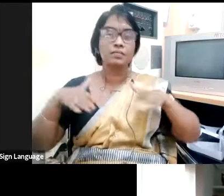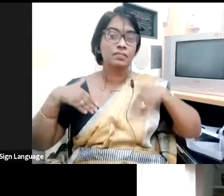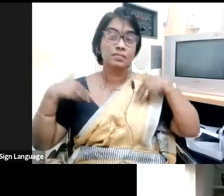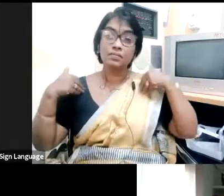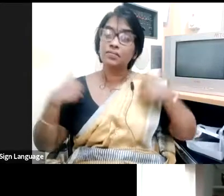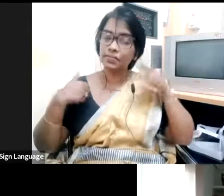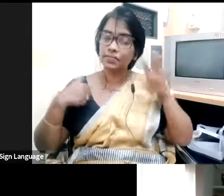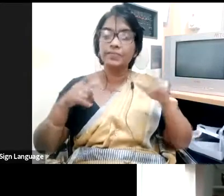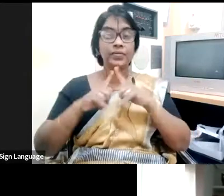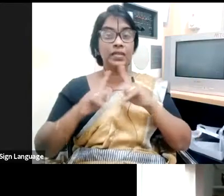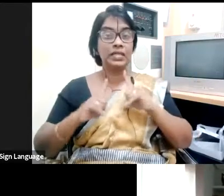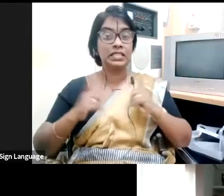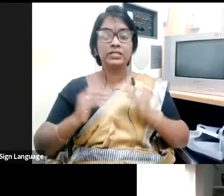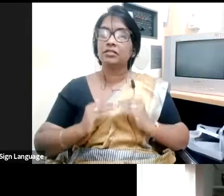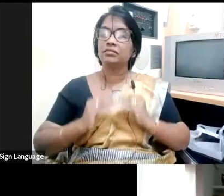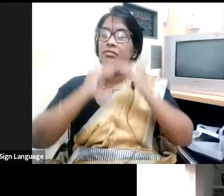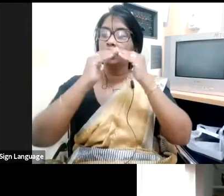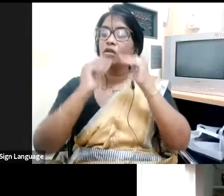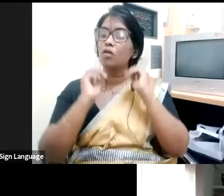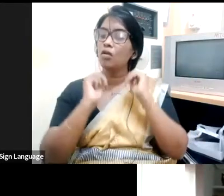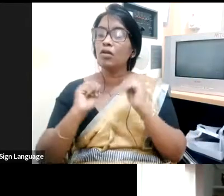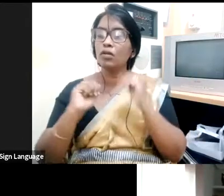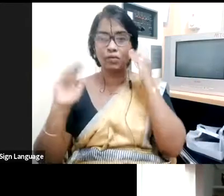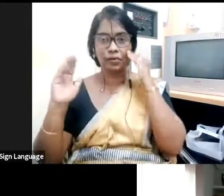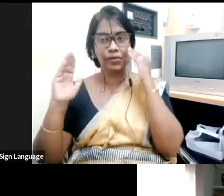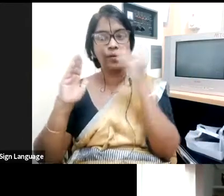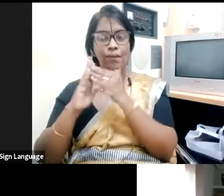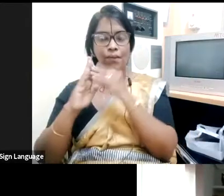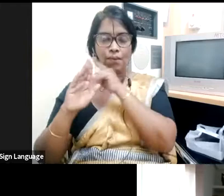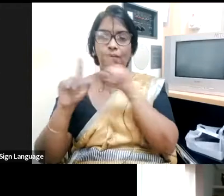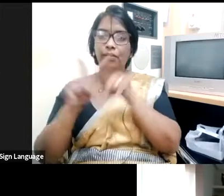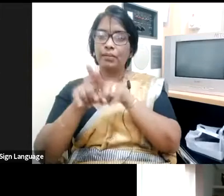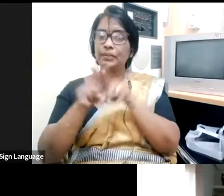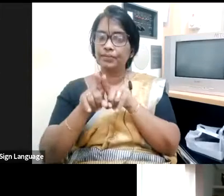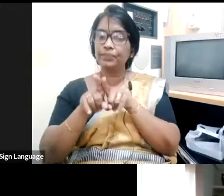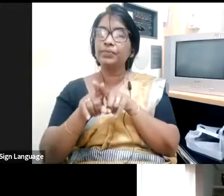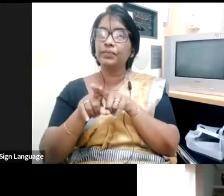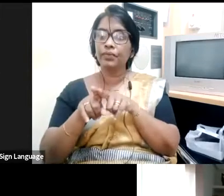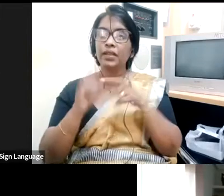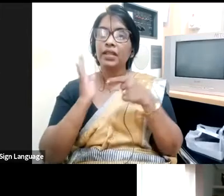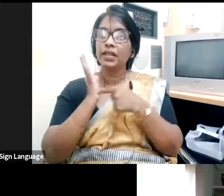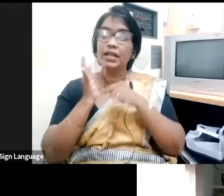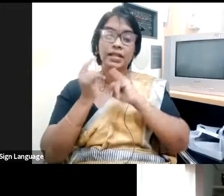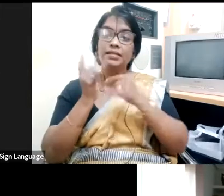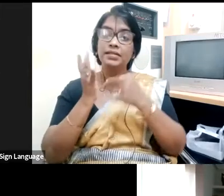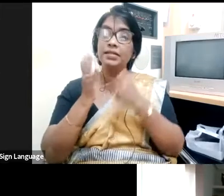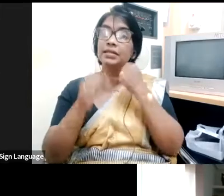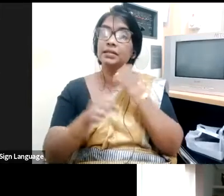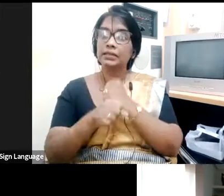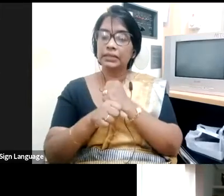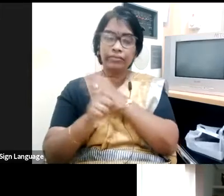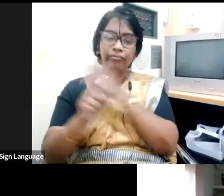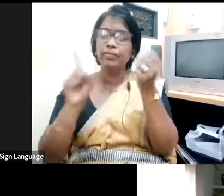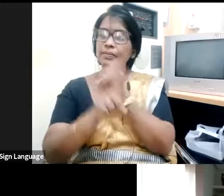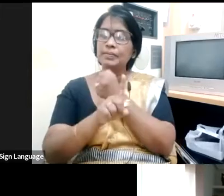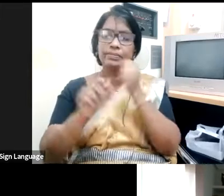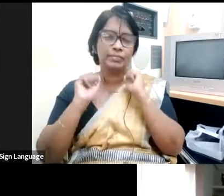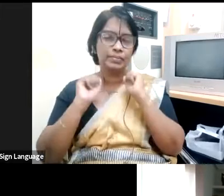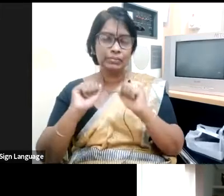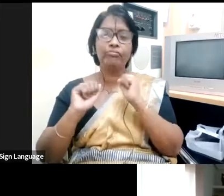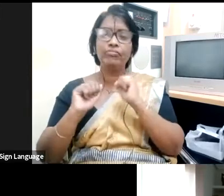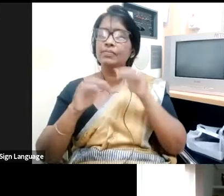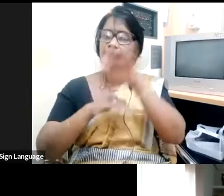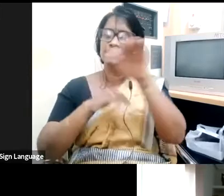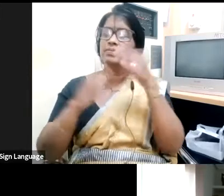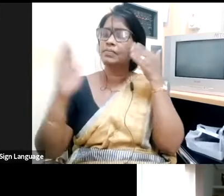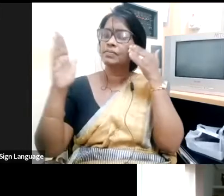on multiple SDGs? How has it really had that ripple effect on society and women's empowerment and paved the way for gender